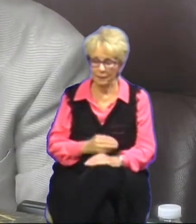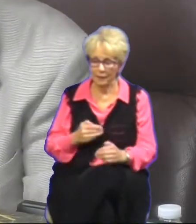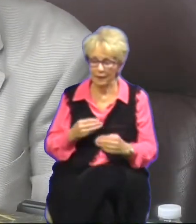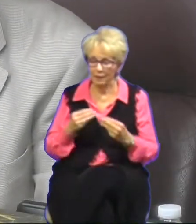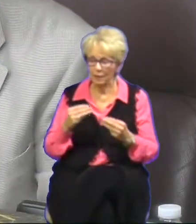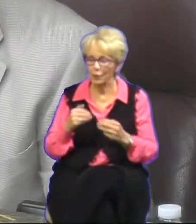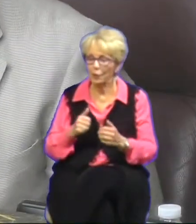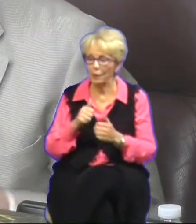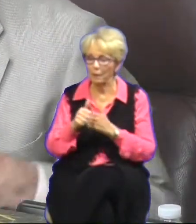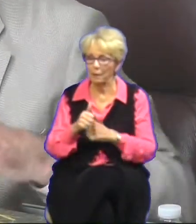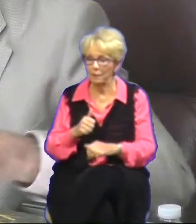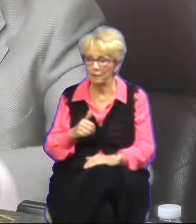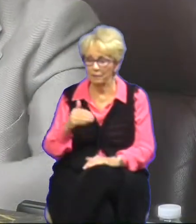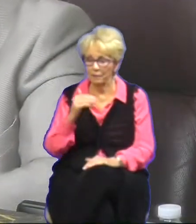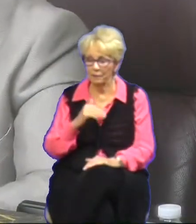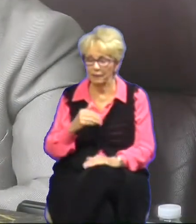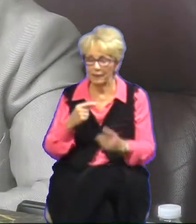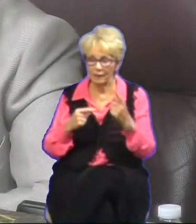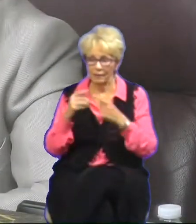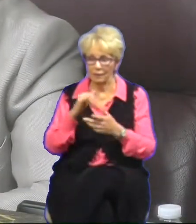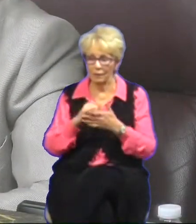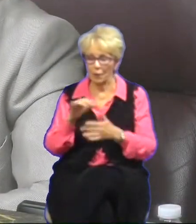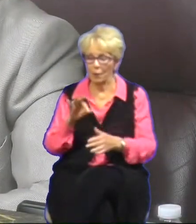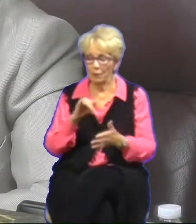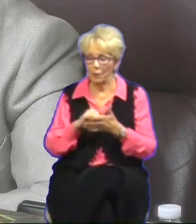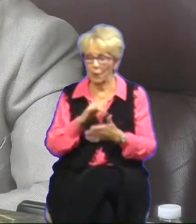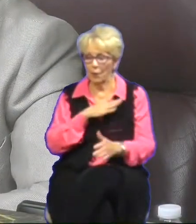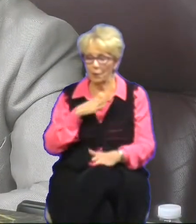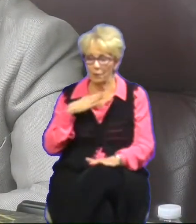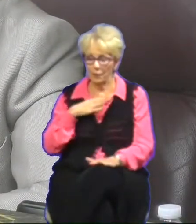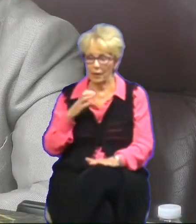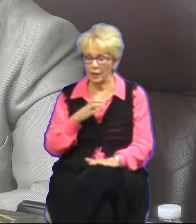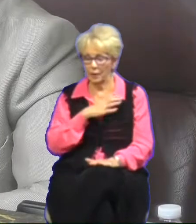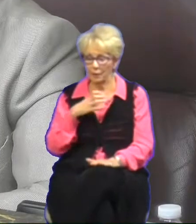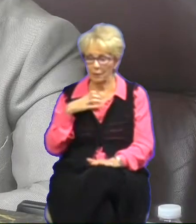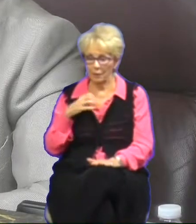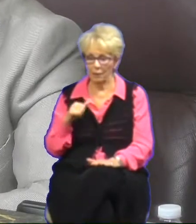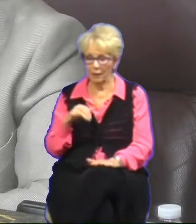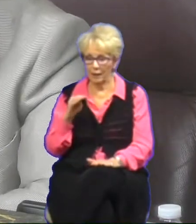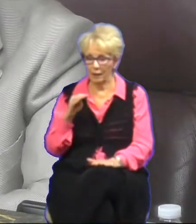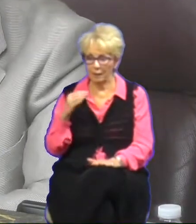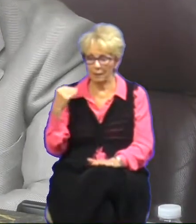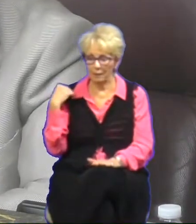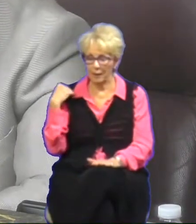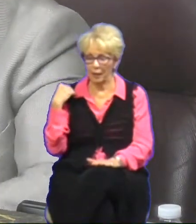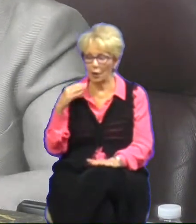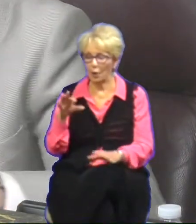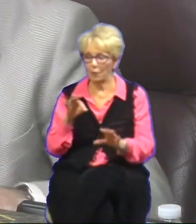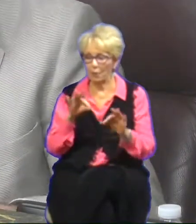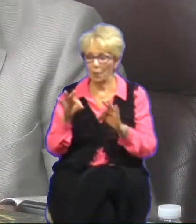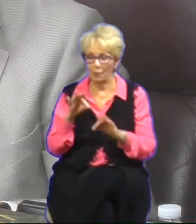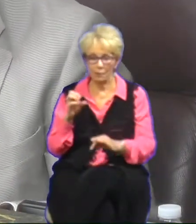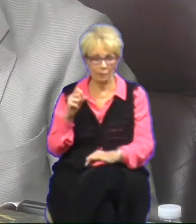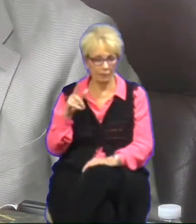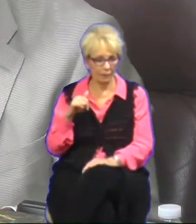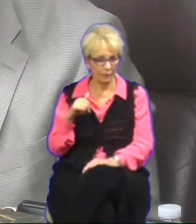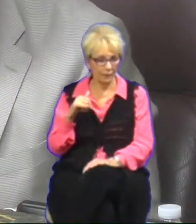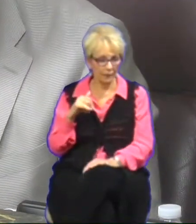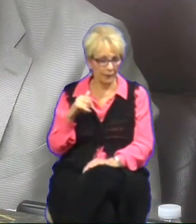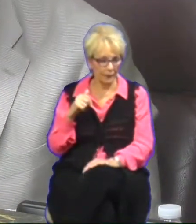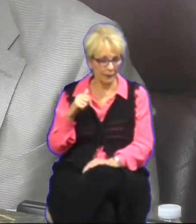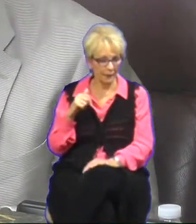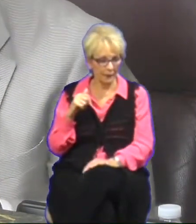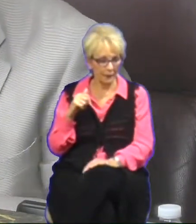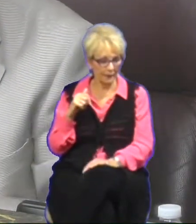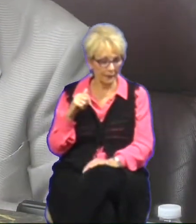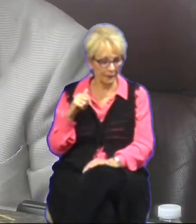Motion passes. Next is consideration of appointments to boards and commission. This is a mayoral appointment. Sally, will you give us